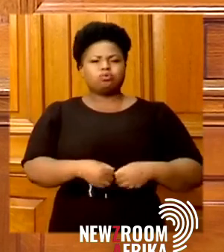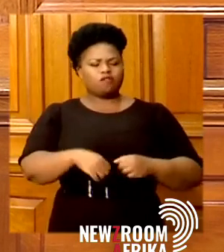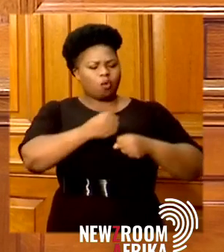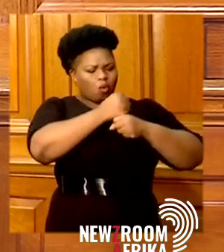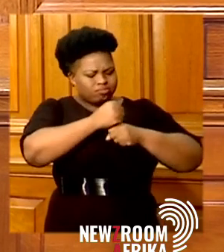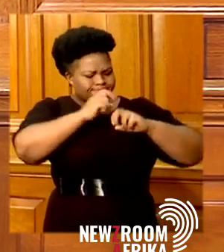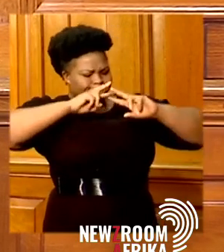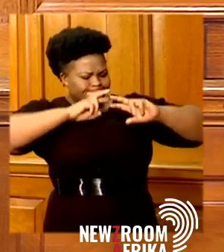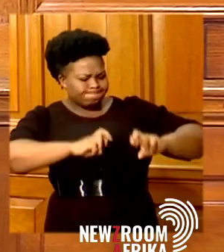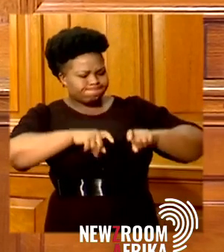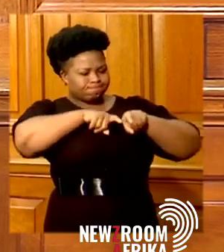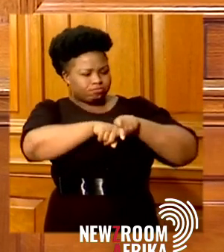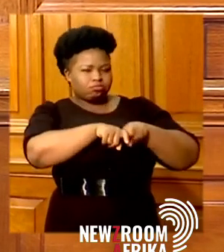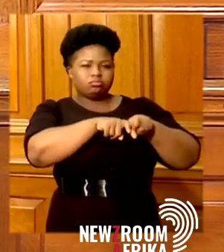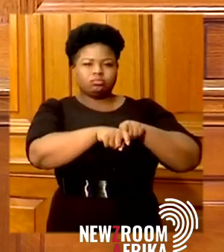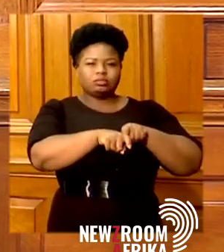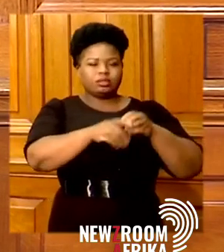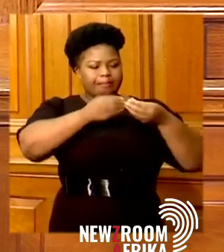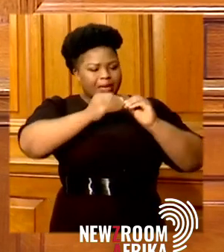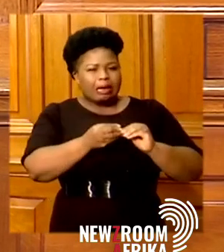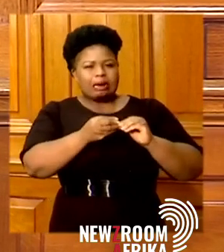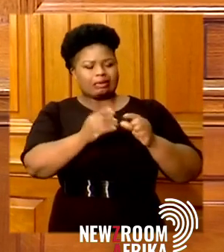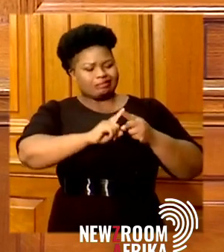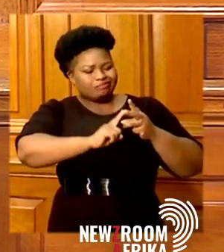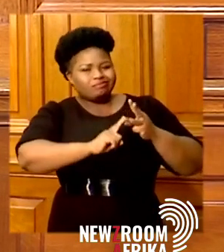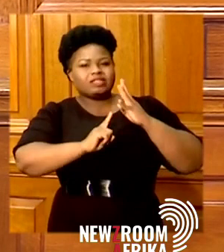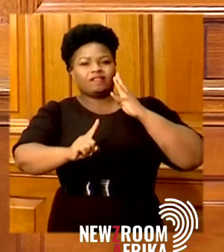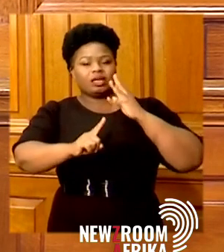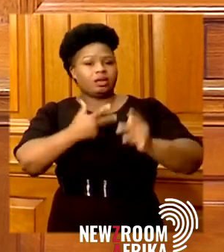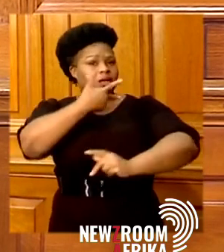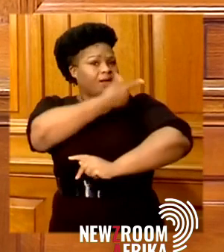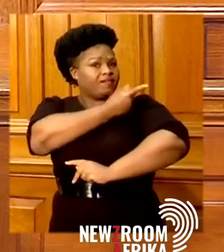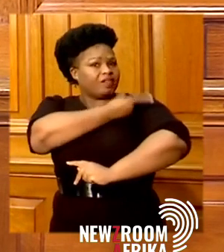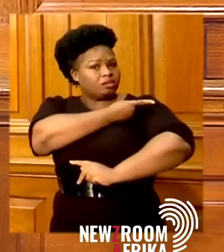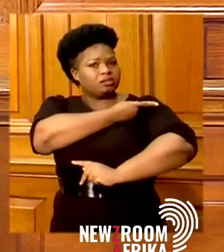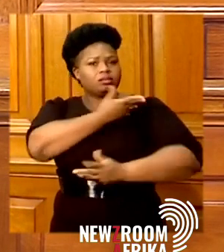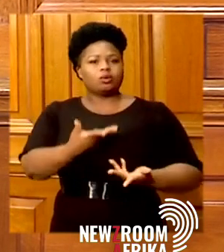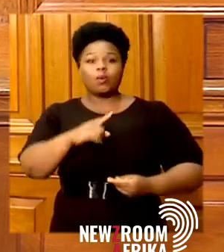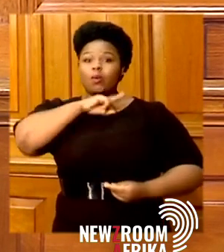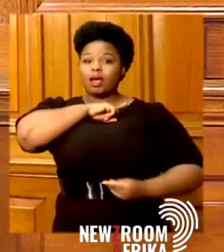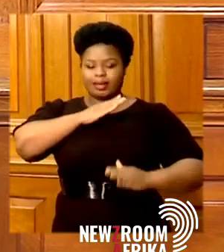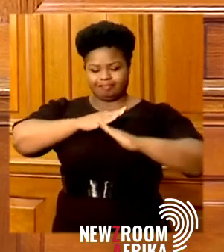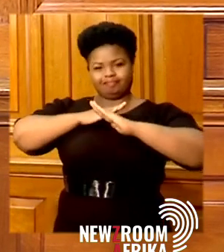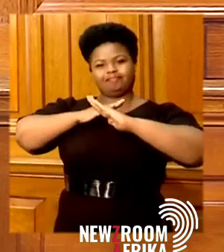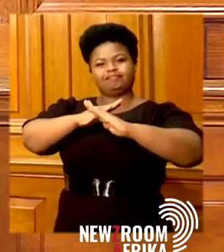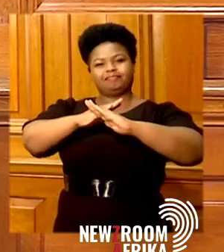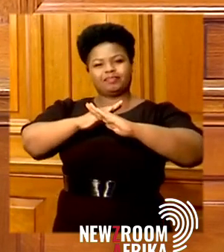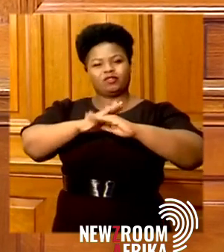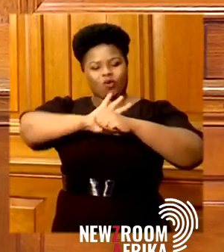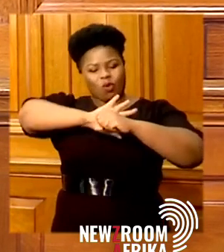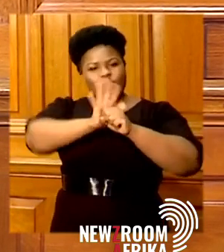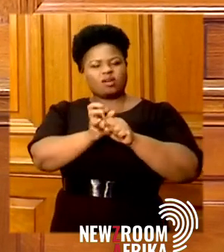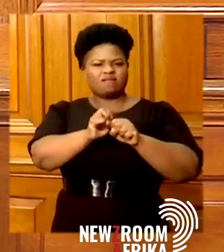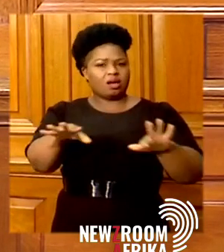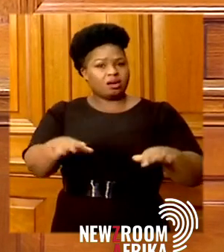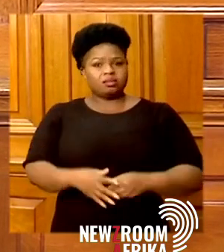and produced several vaccines that are safe and effective against the disease. This